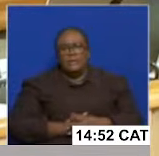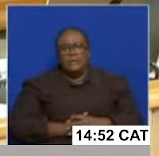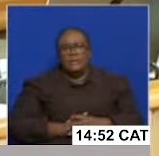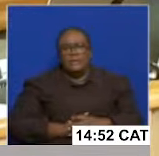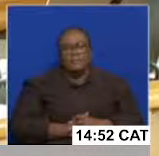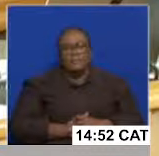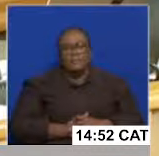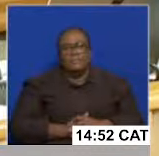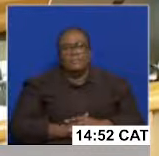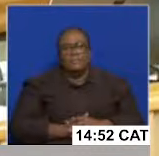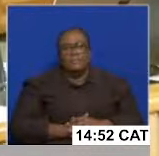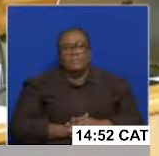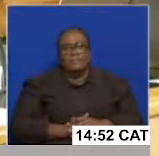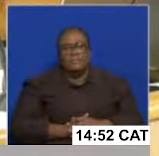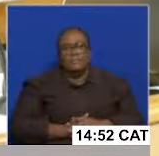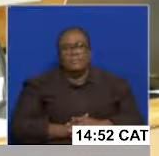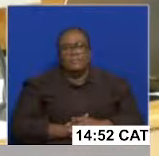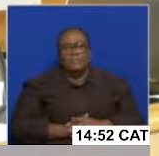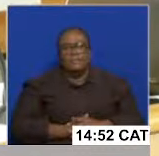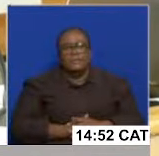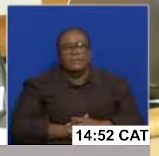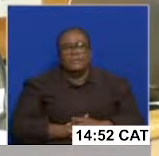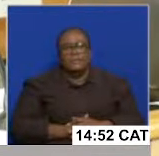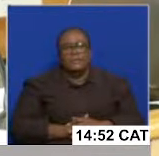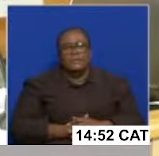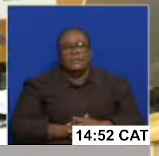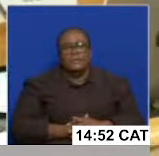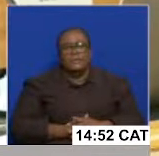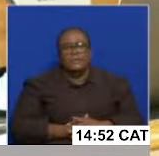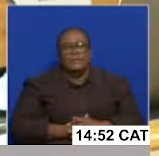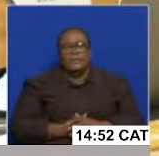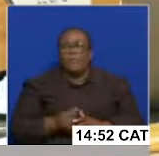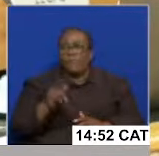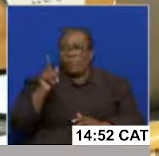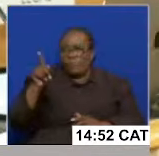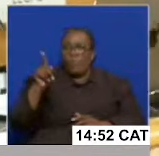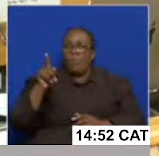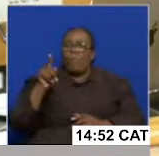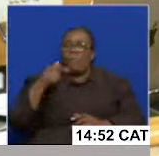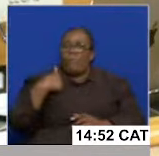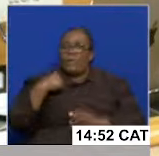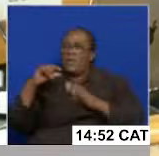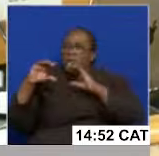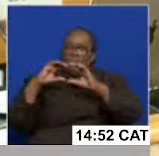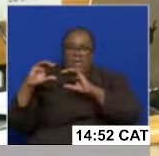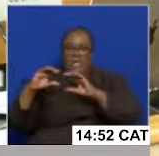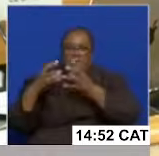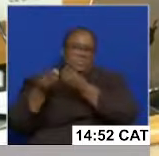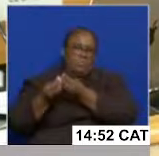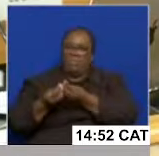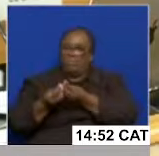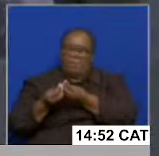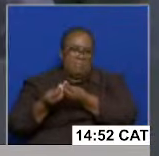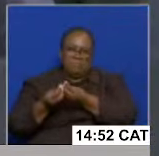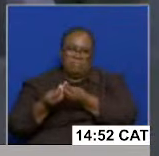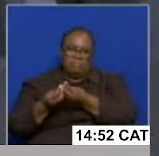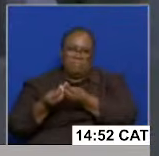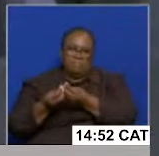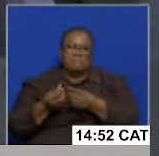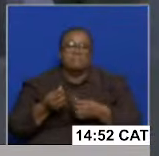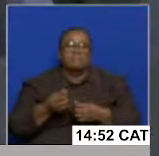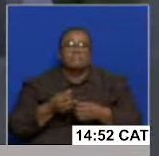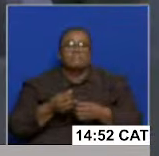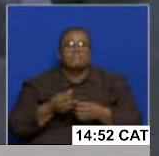didn't communicate with the informer this side. Yes, I just left everything. I appreciate that Mackenzie